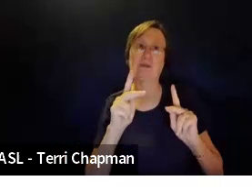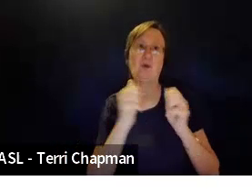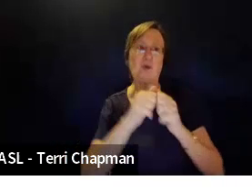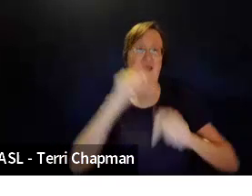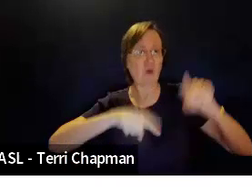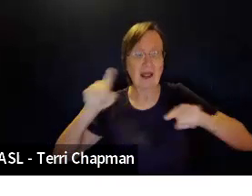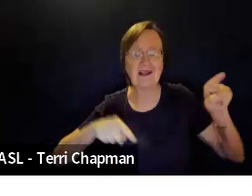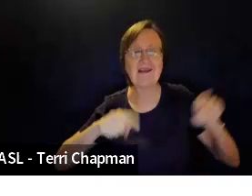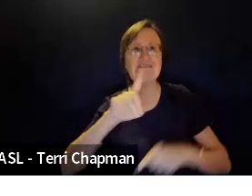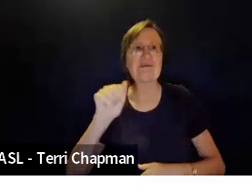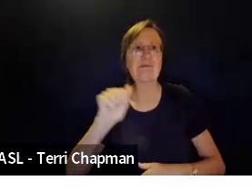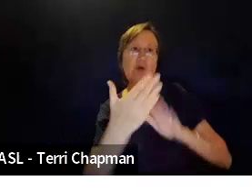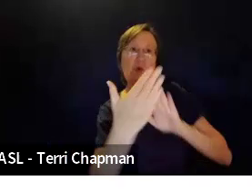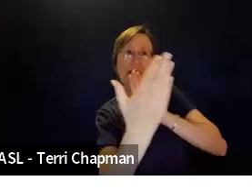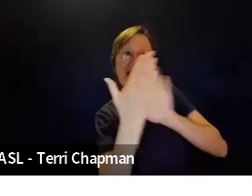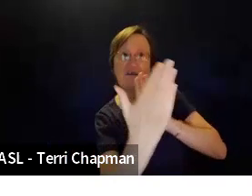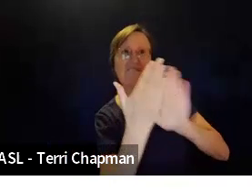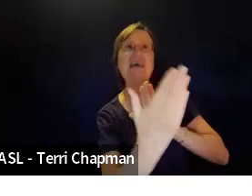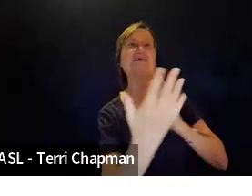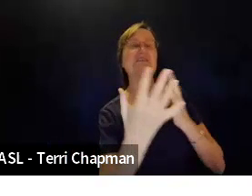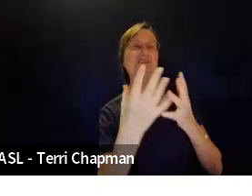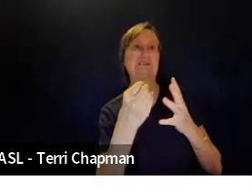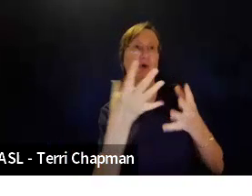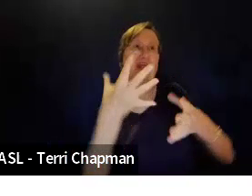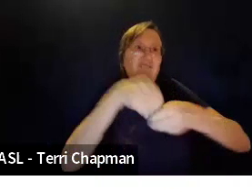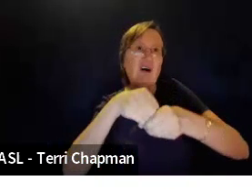to interface with and engage with that particular tool.